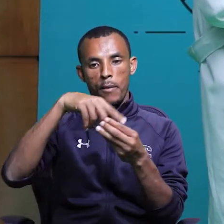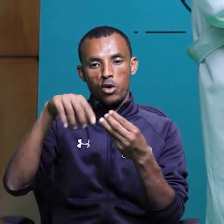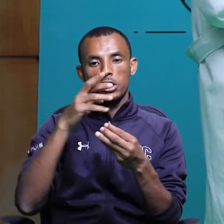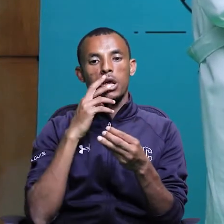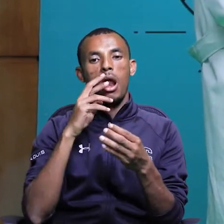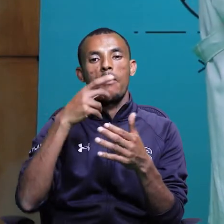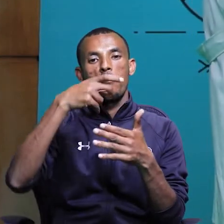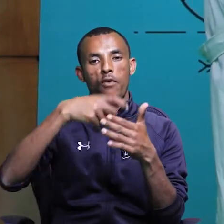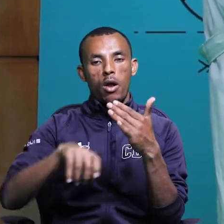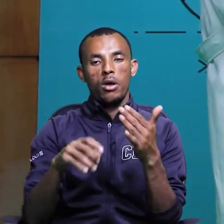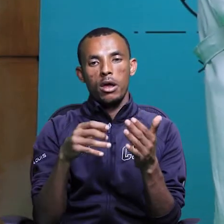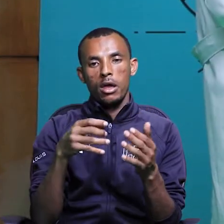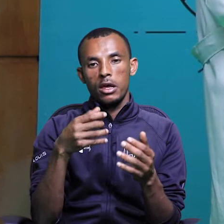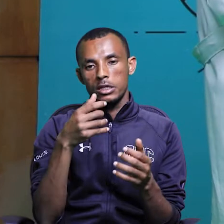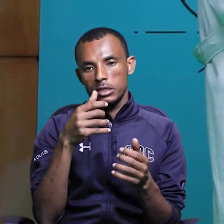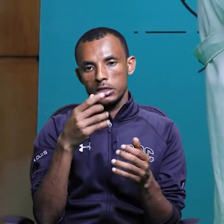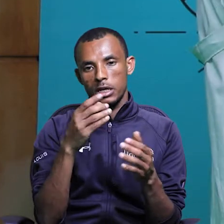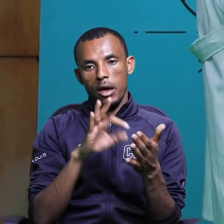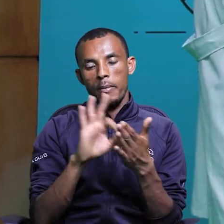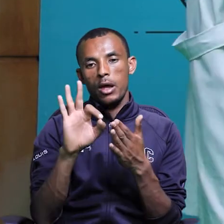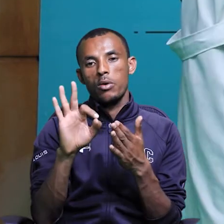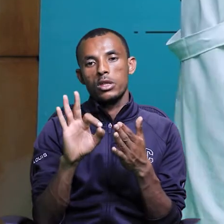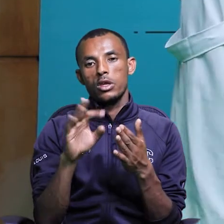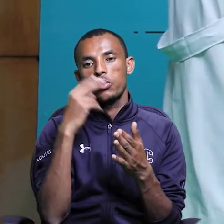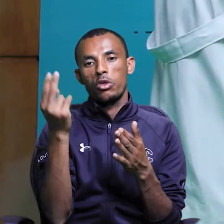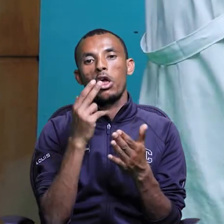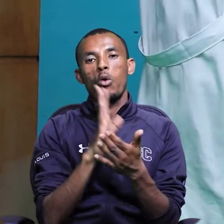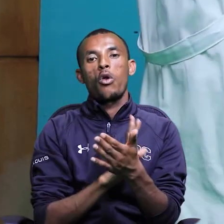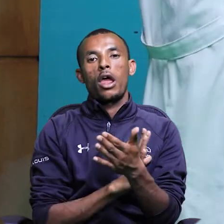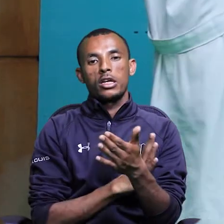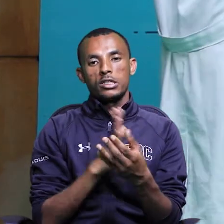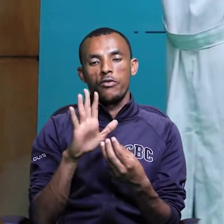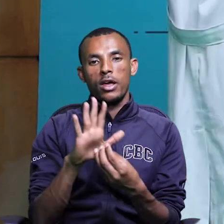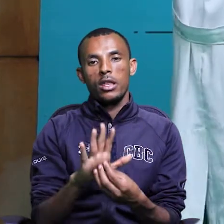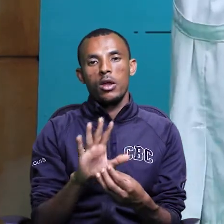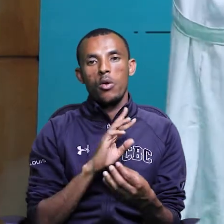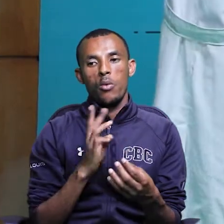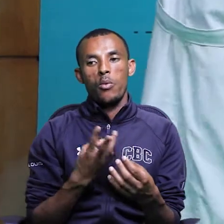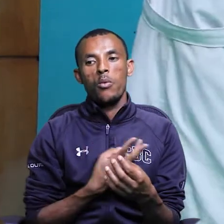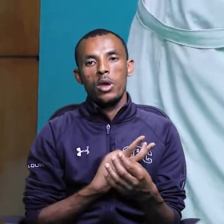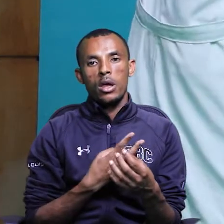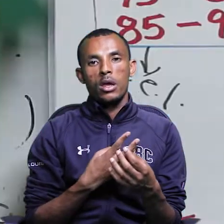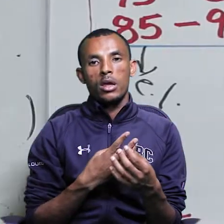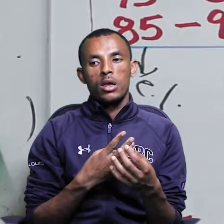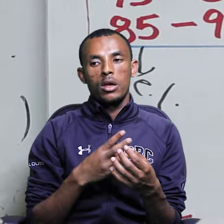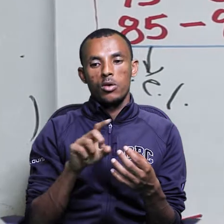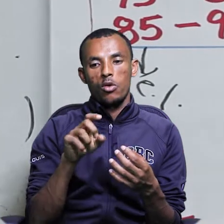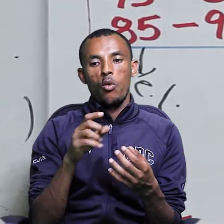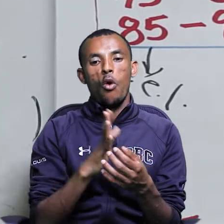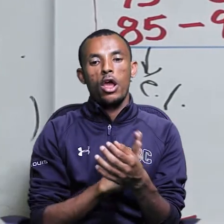values which can be calculated by using correction factor. We should have first correction factor.